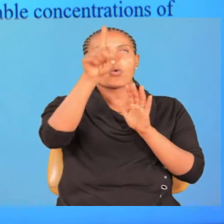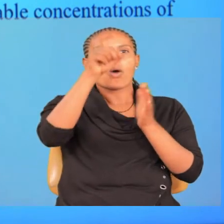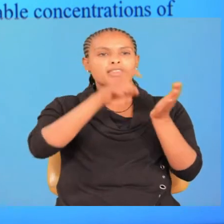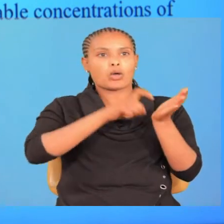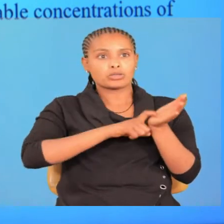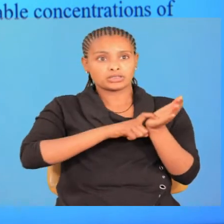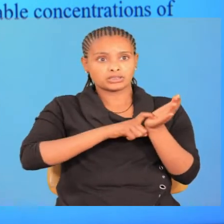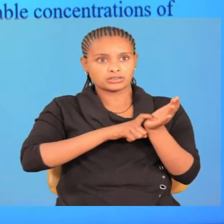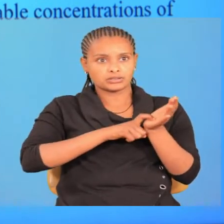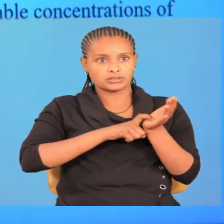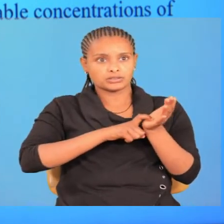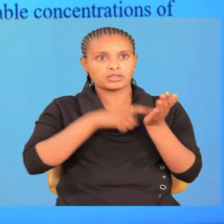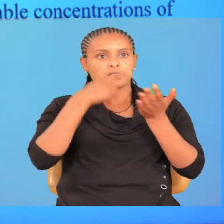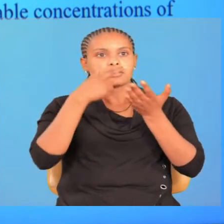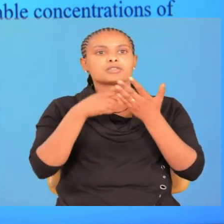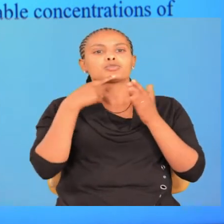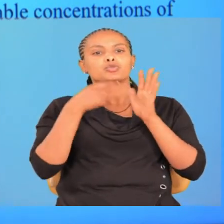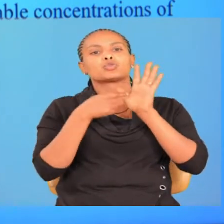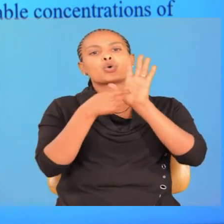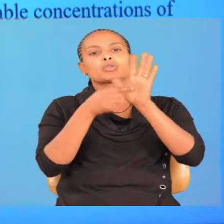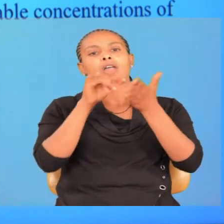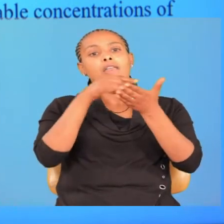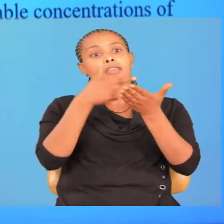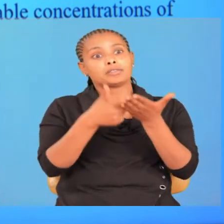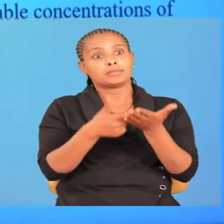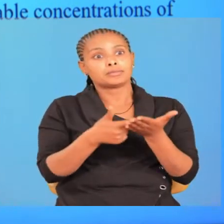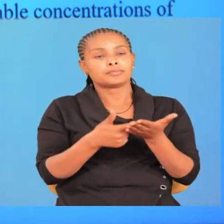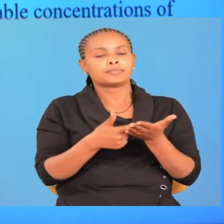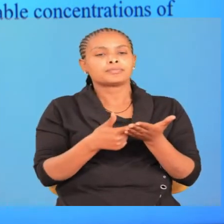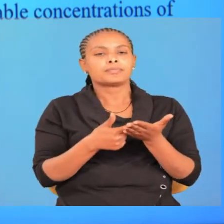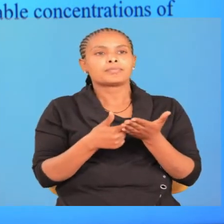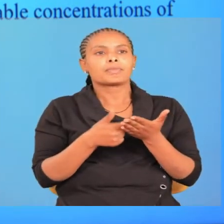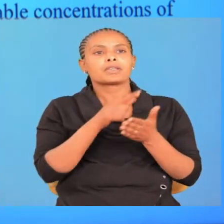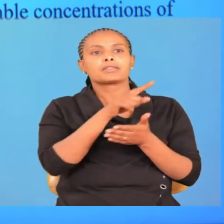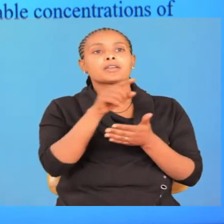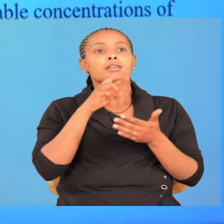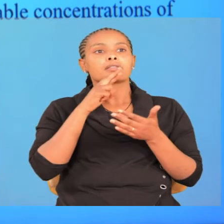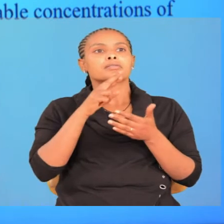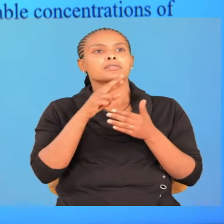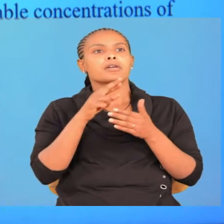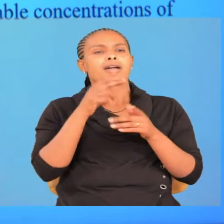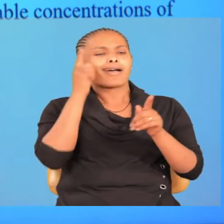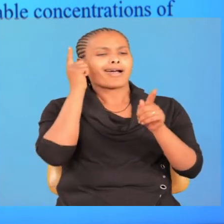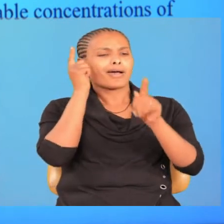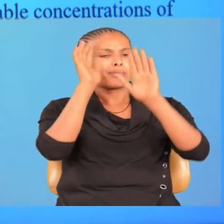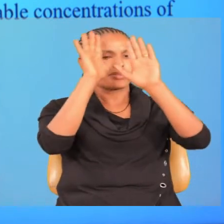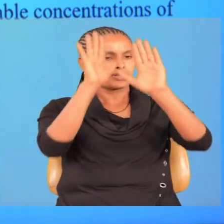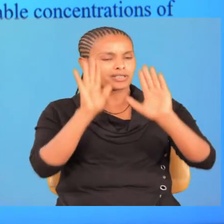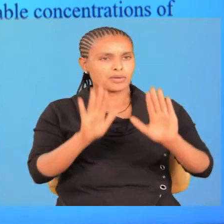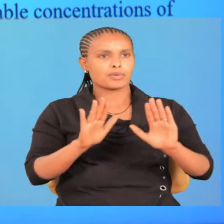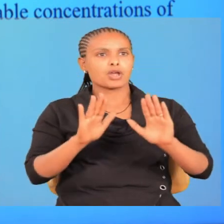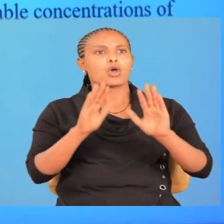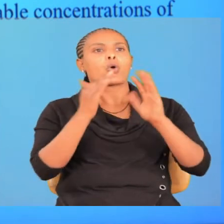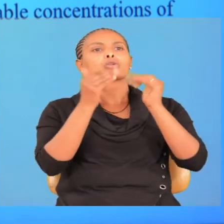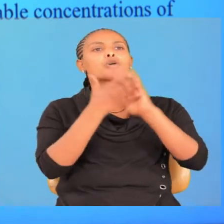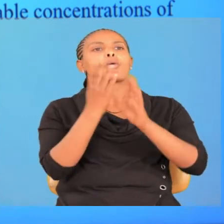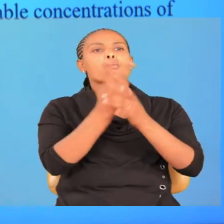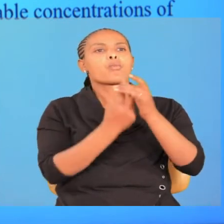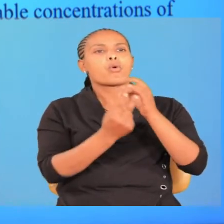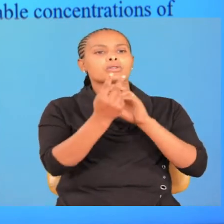1000. This showed that there is appreciable concentration of